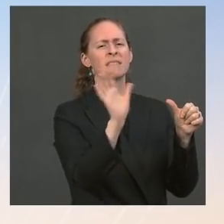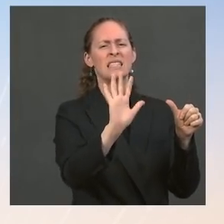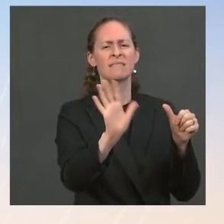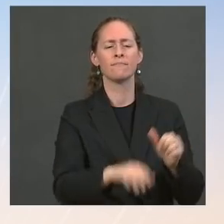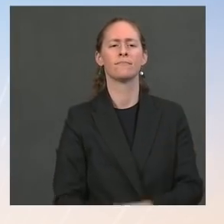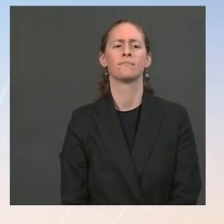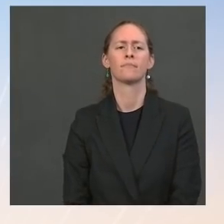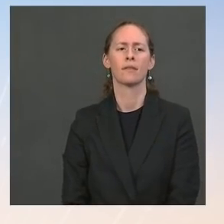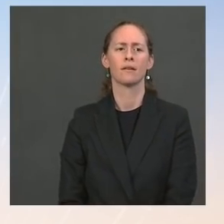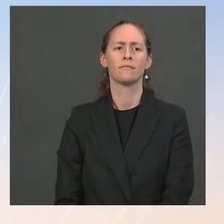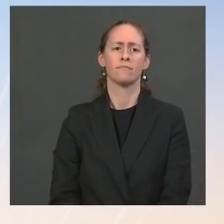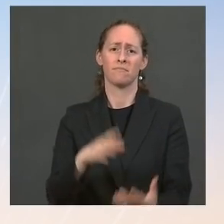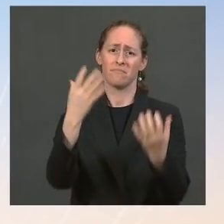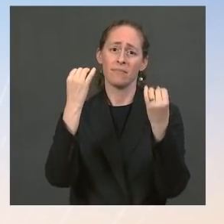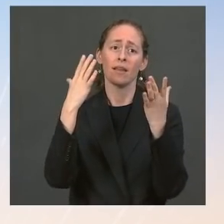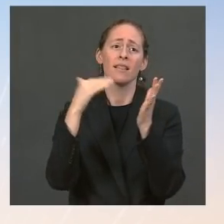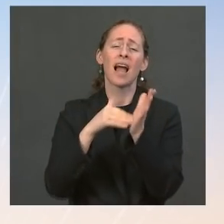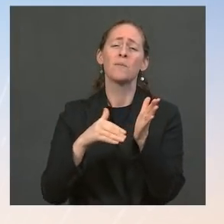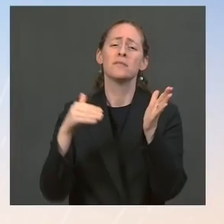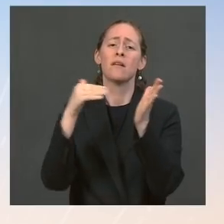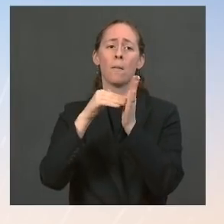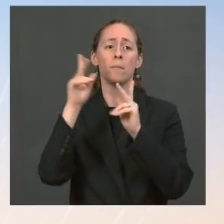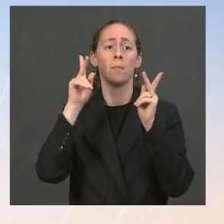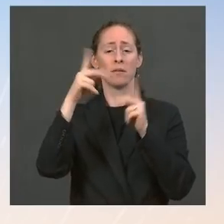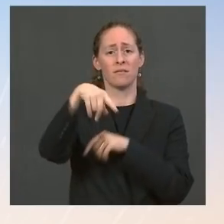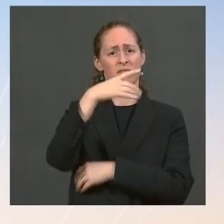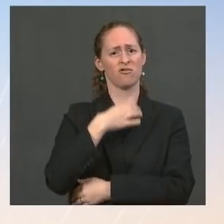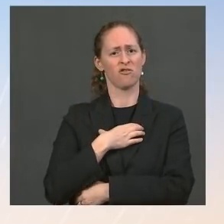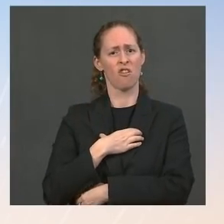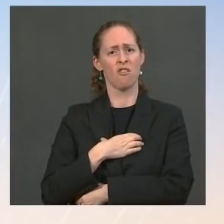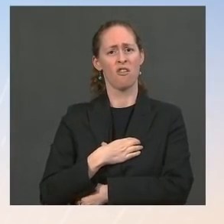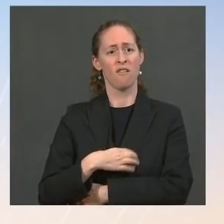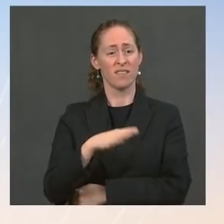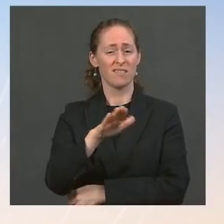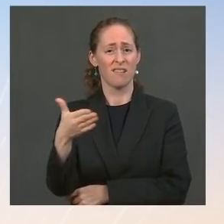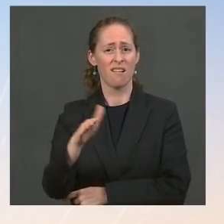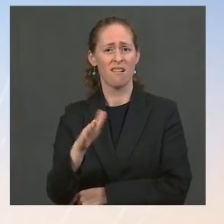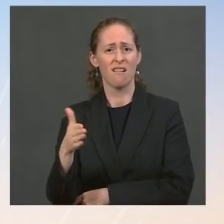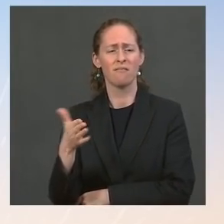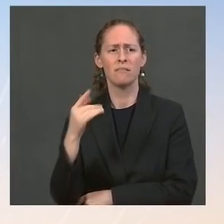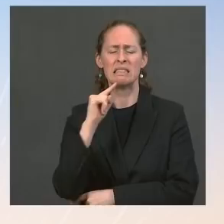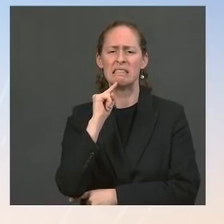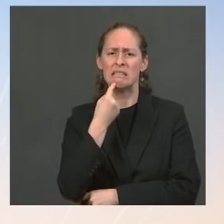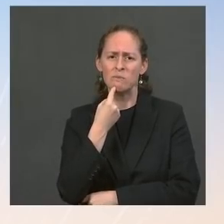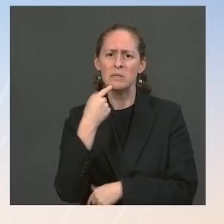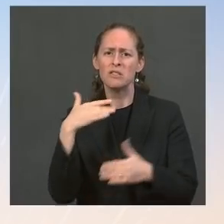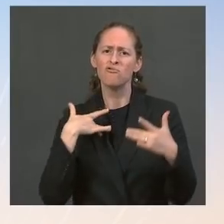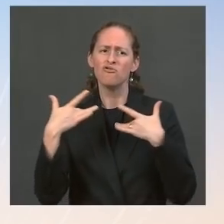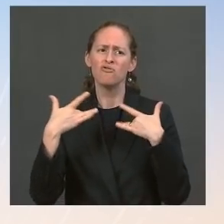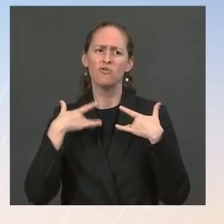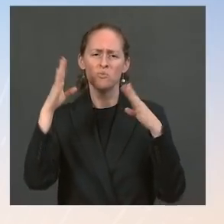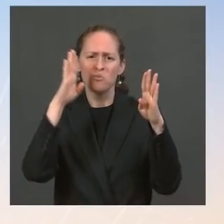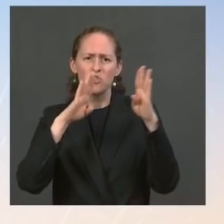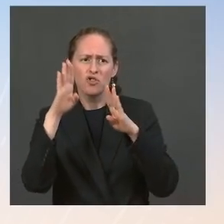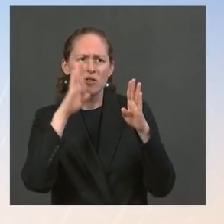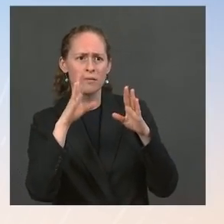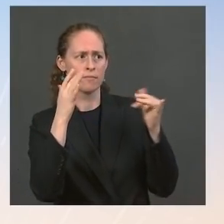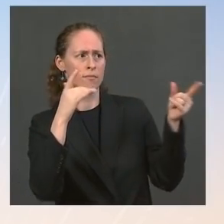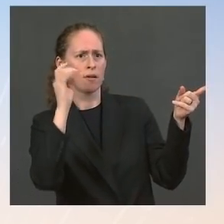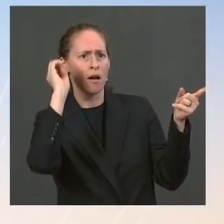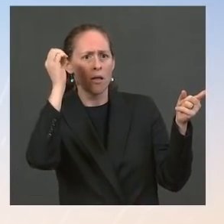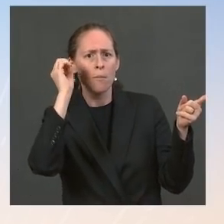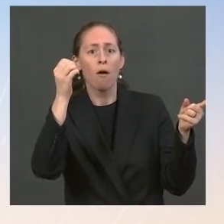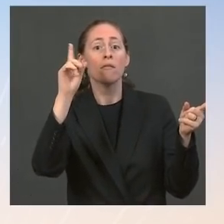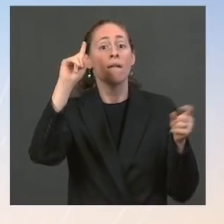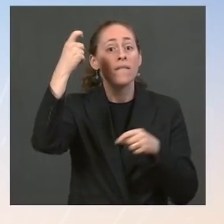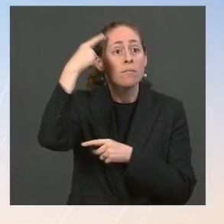are starving to death in northern Ethiopia. We're deeply concerned that this action continues a pattern by the Ethiopian government